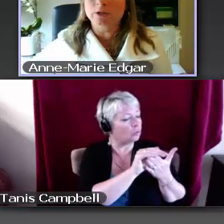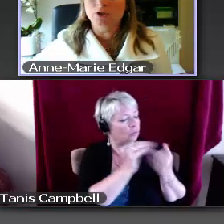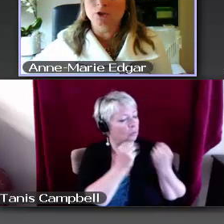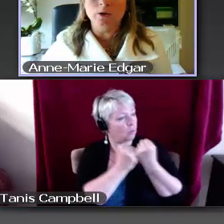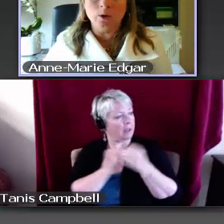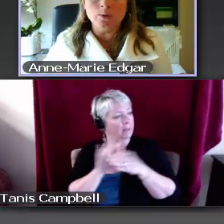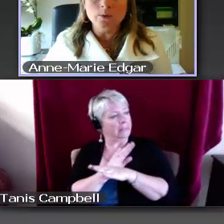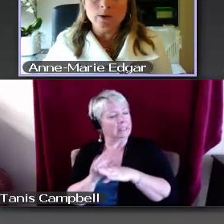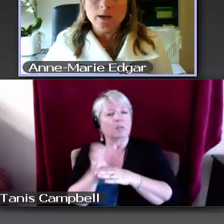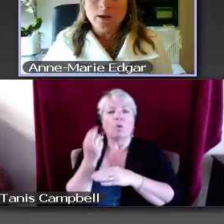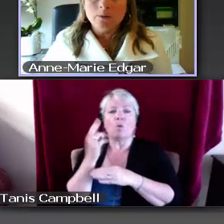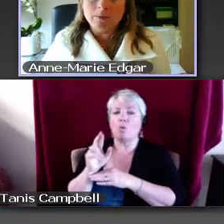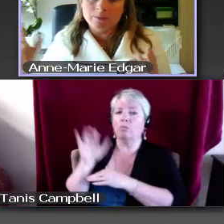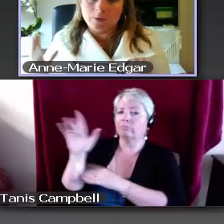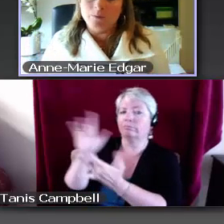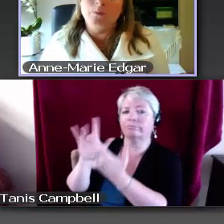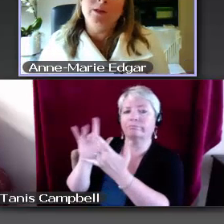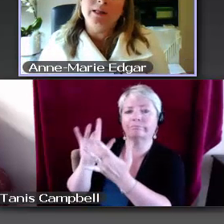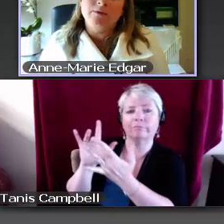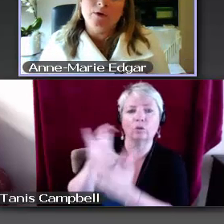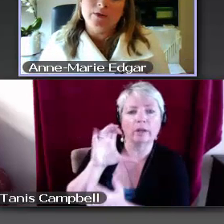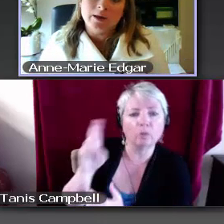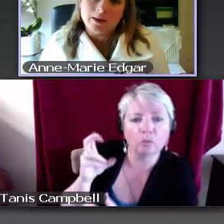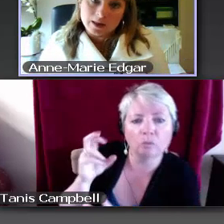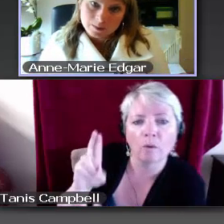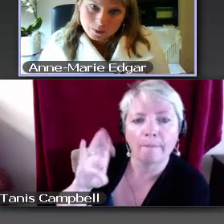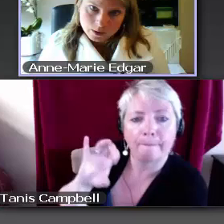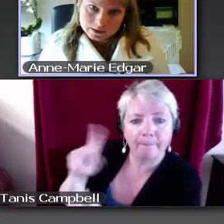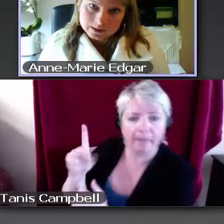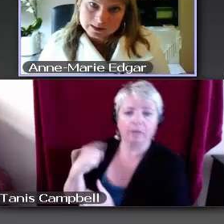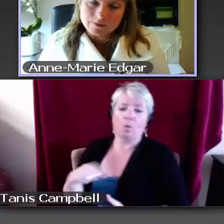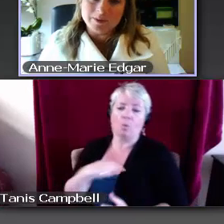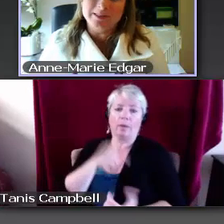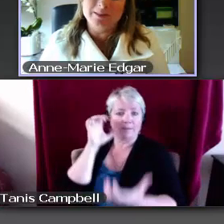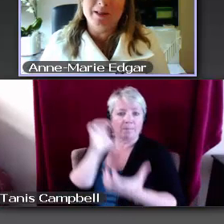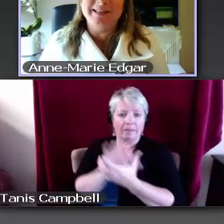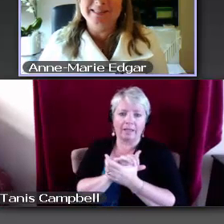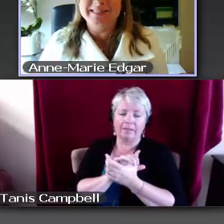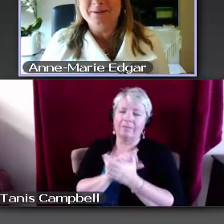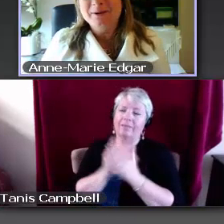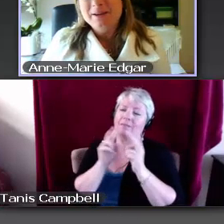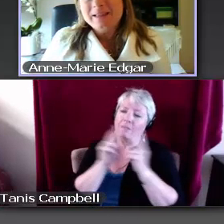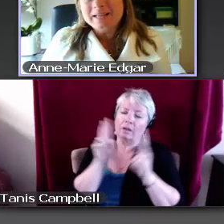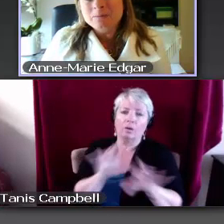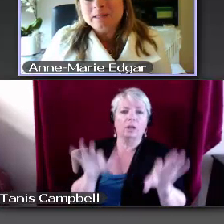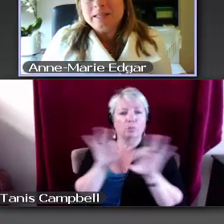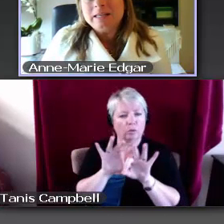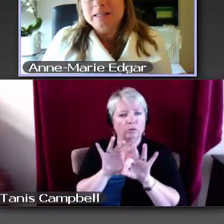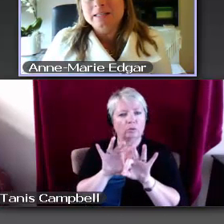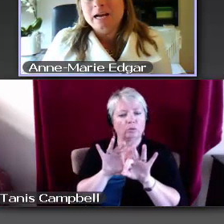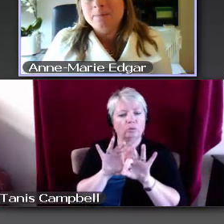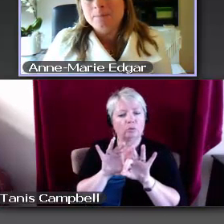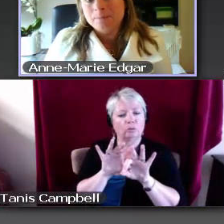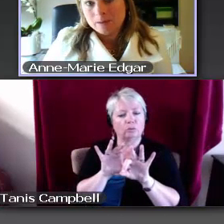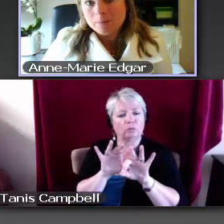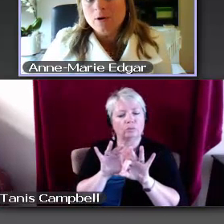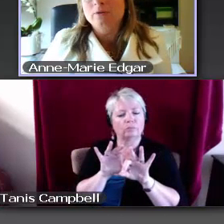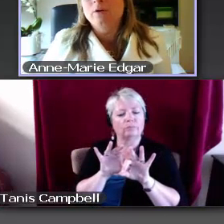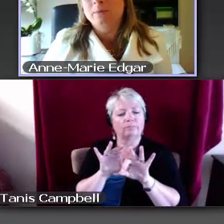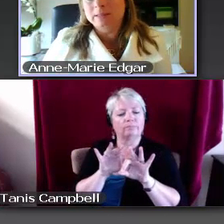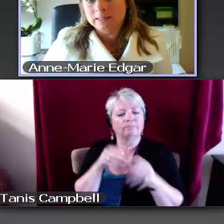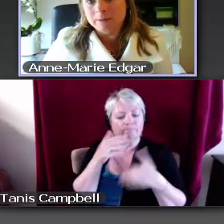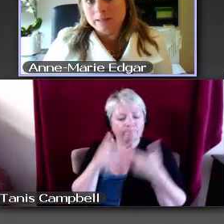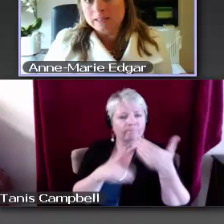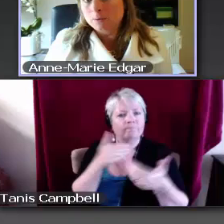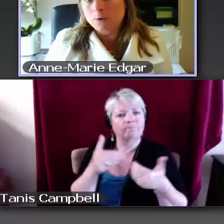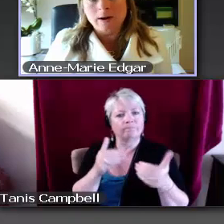some traditional loan, we believe in the importance of a business plan. So that's a really neat part